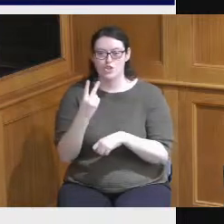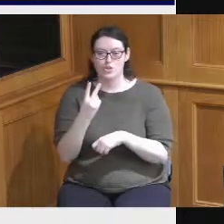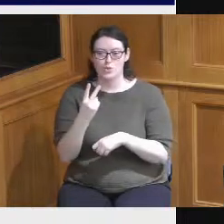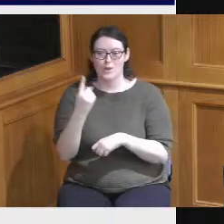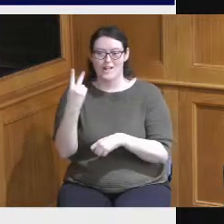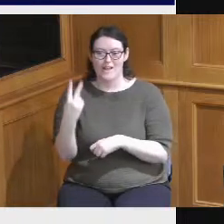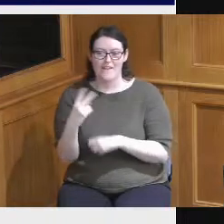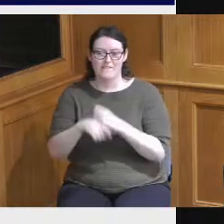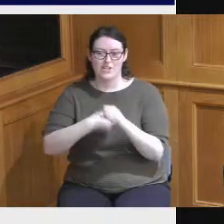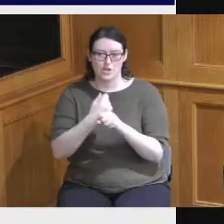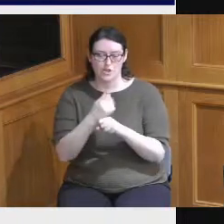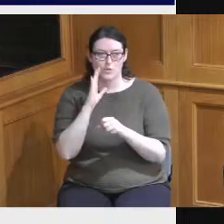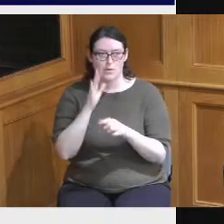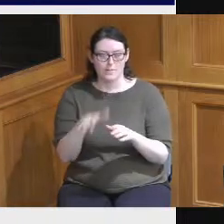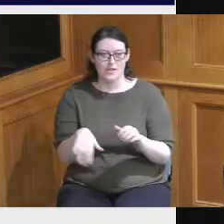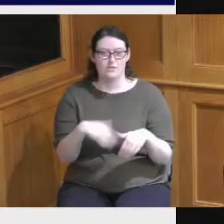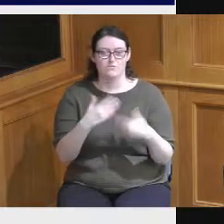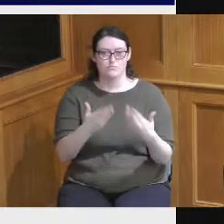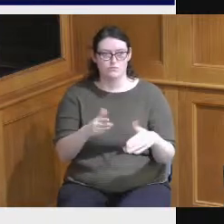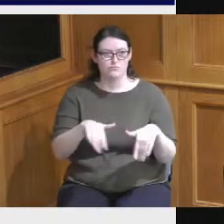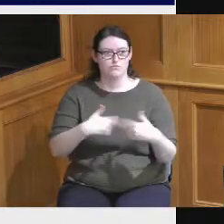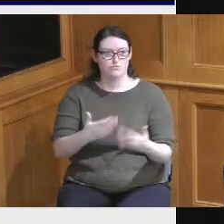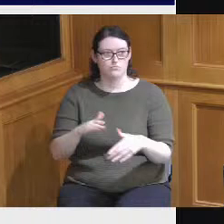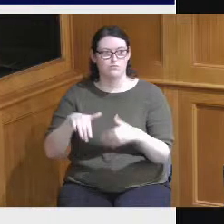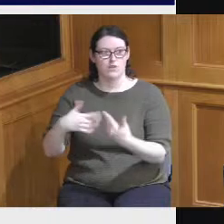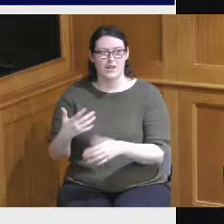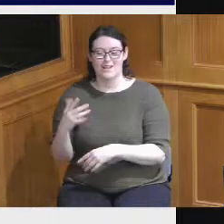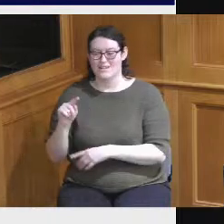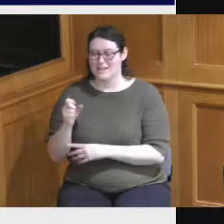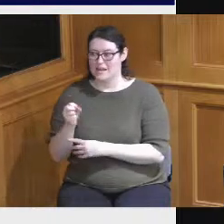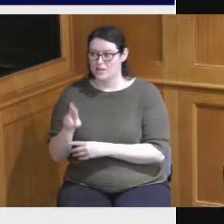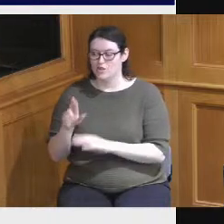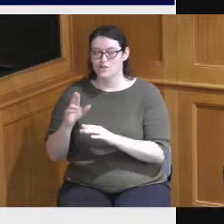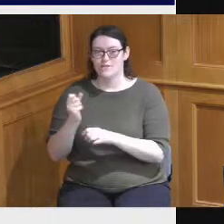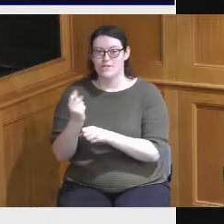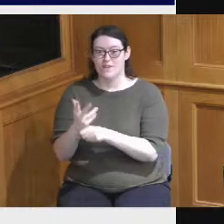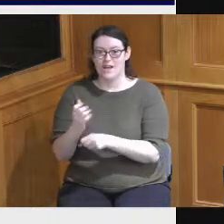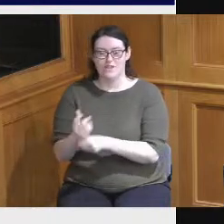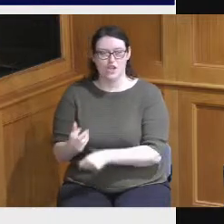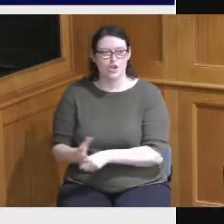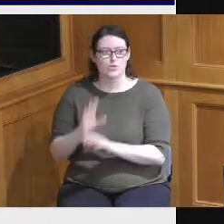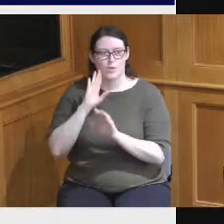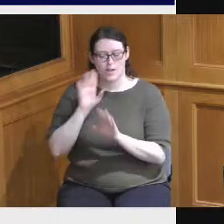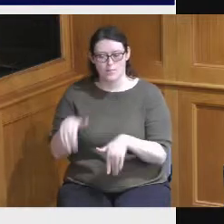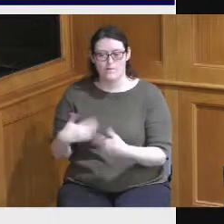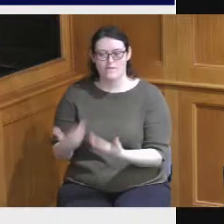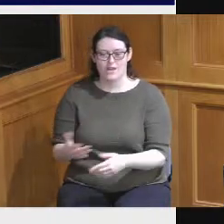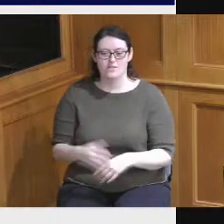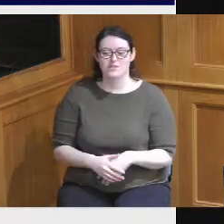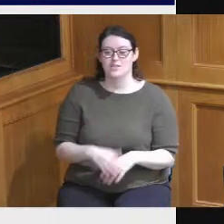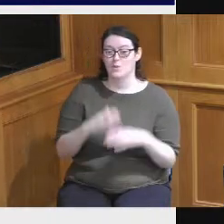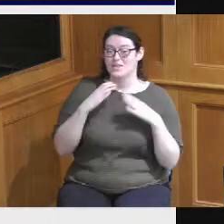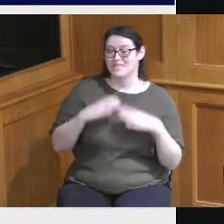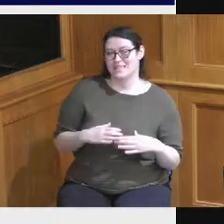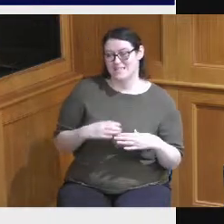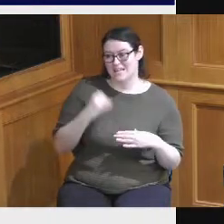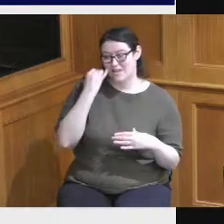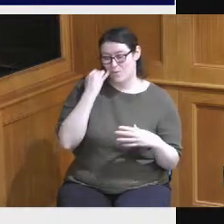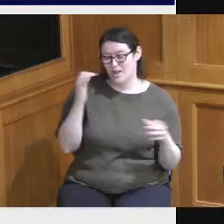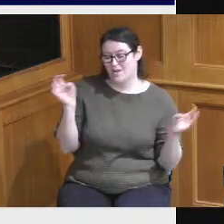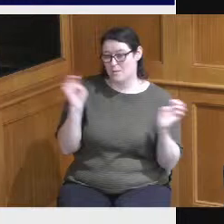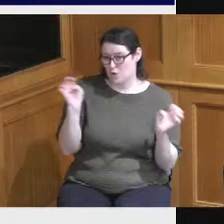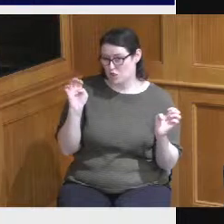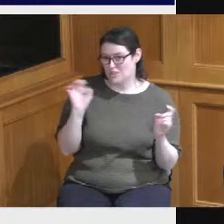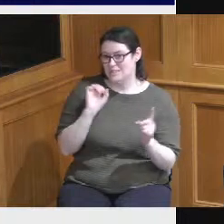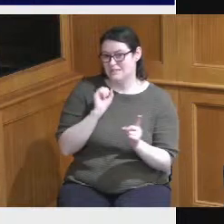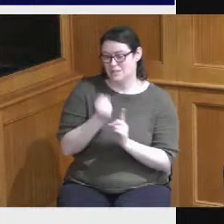refresh of the fleet and taser every 5 years. Axon Citizen. If we have, let's say we had a critical incident,